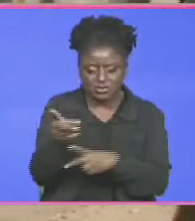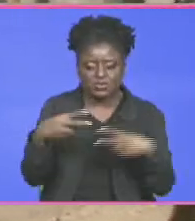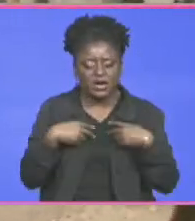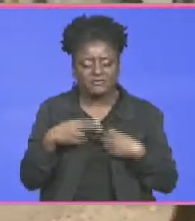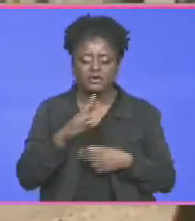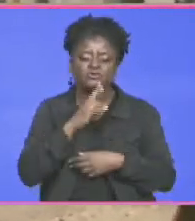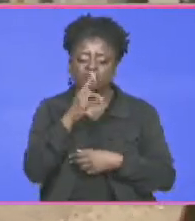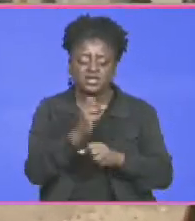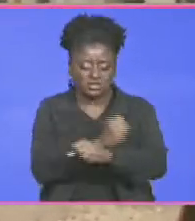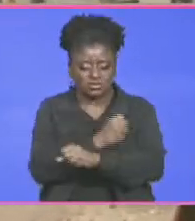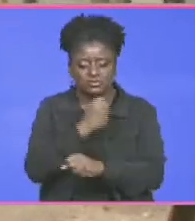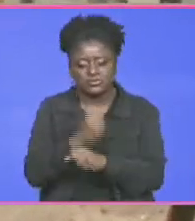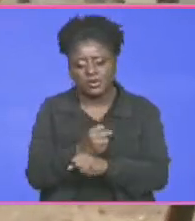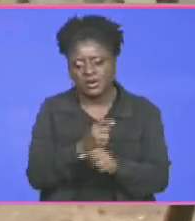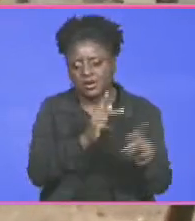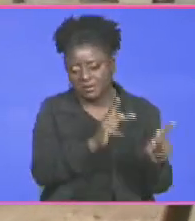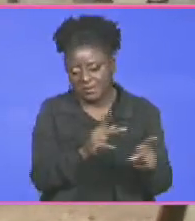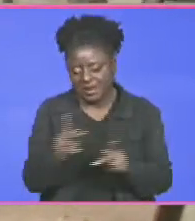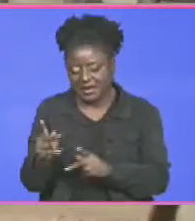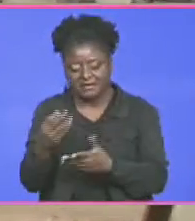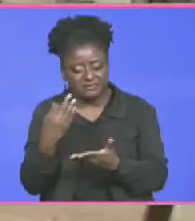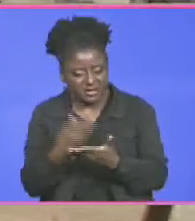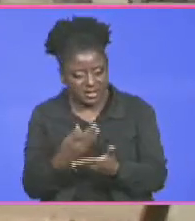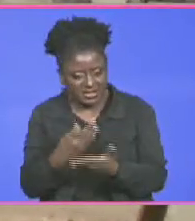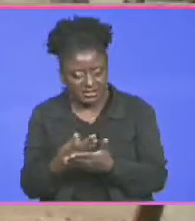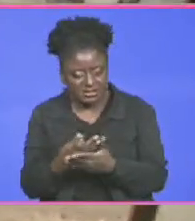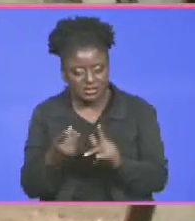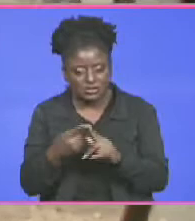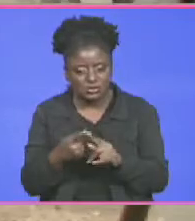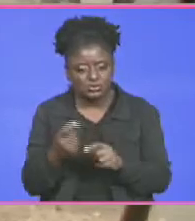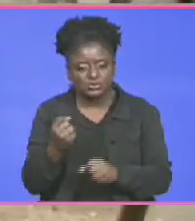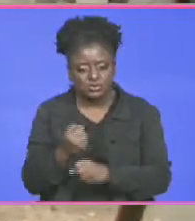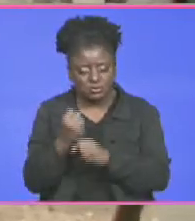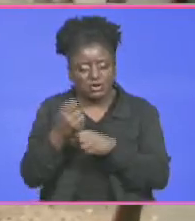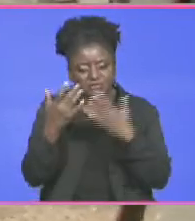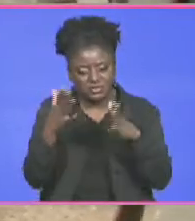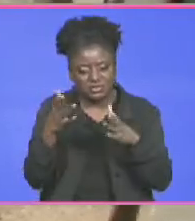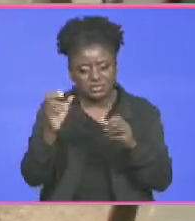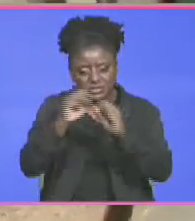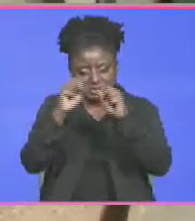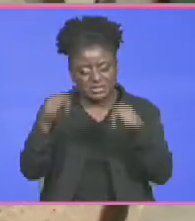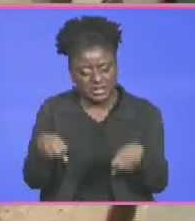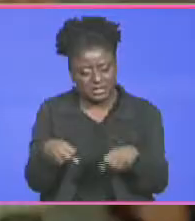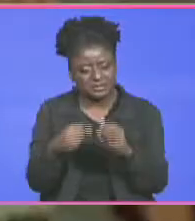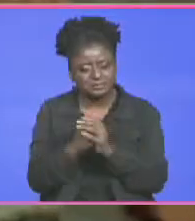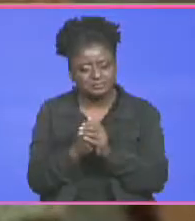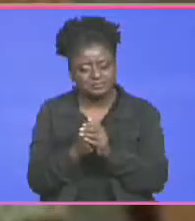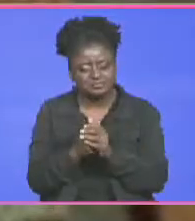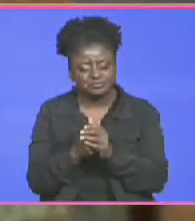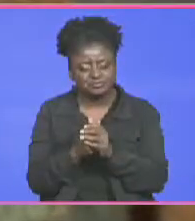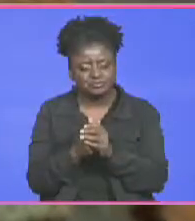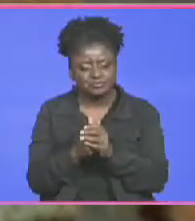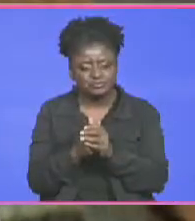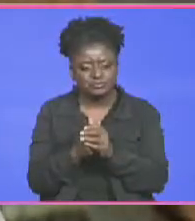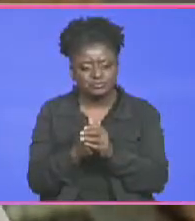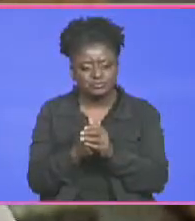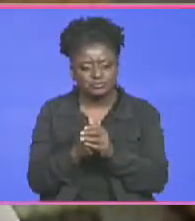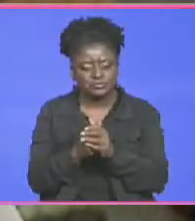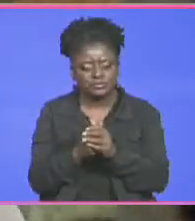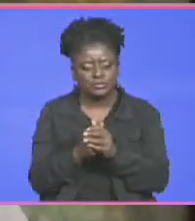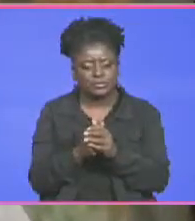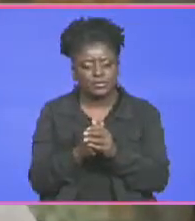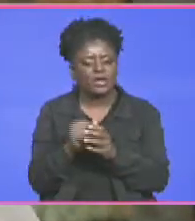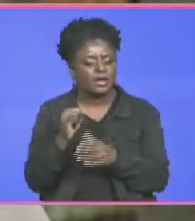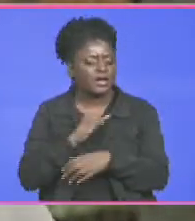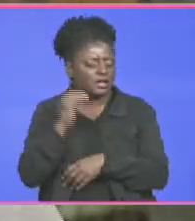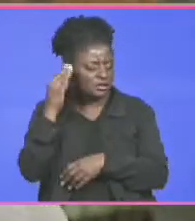plan, financing to back to complete the stadium like this? Well, as far as I know, yes, we